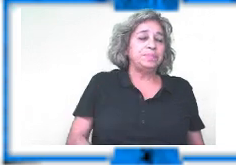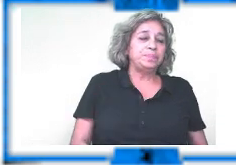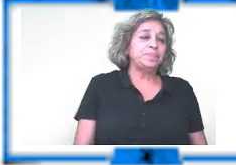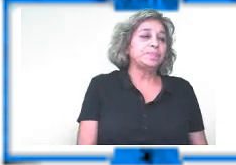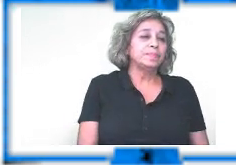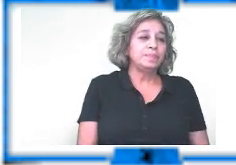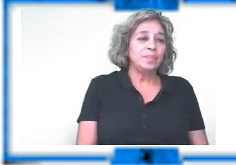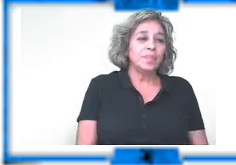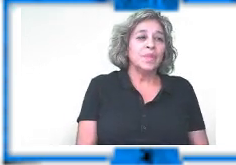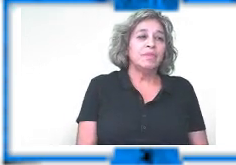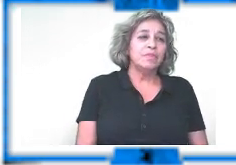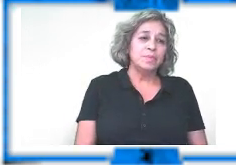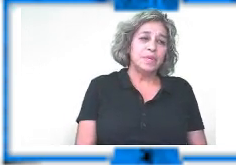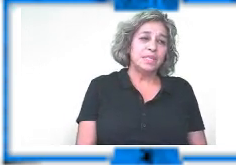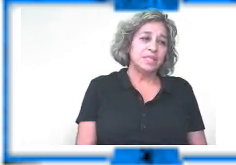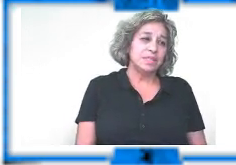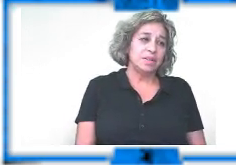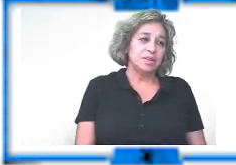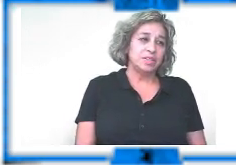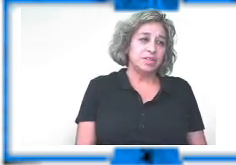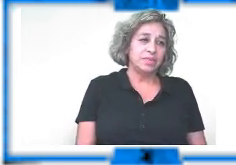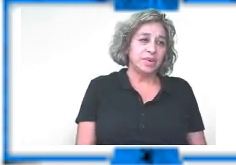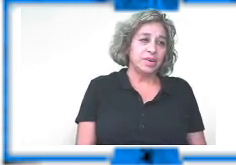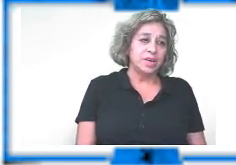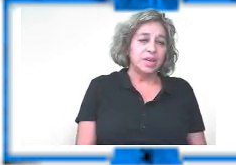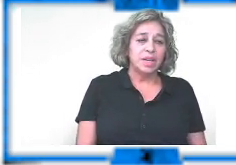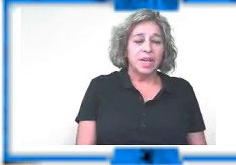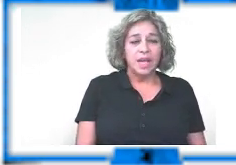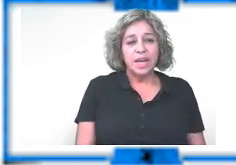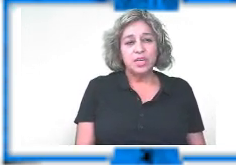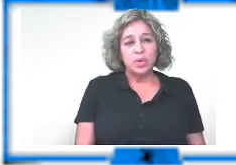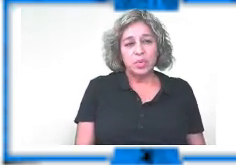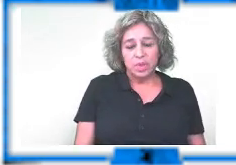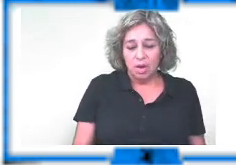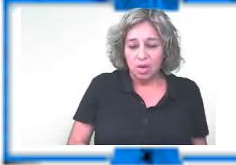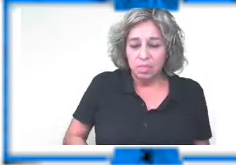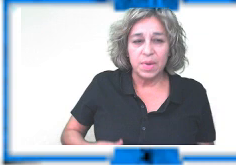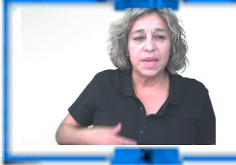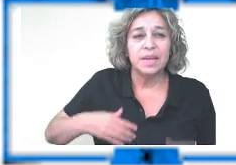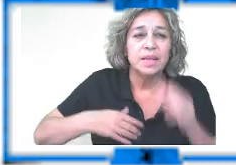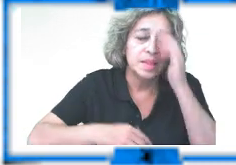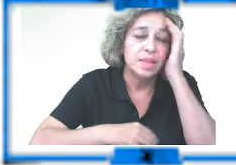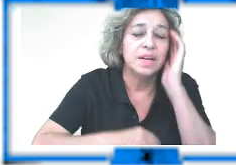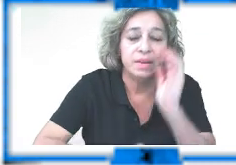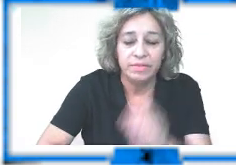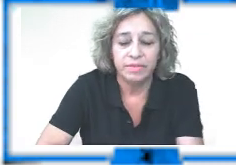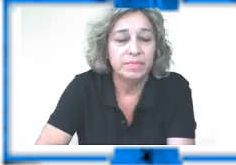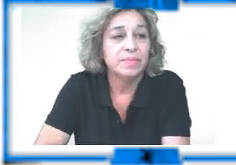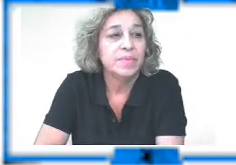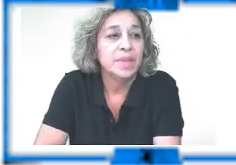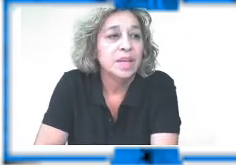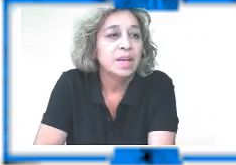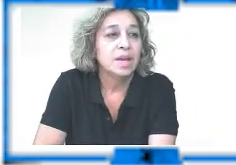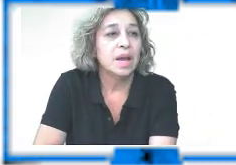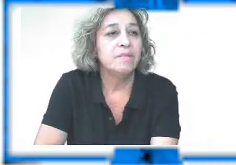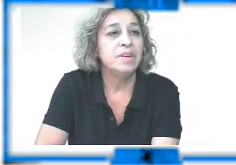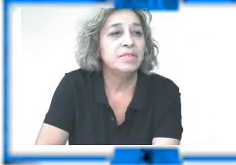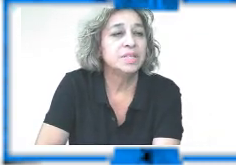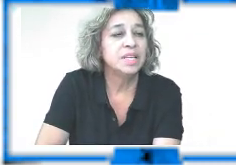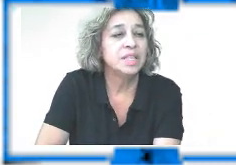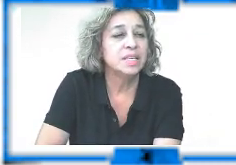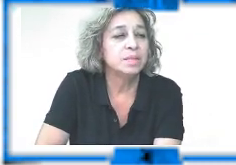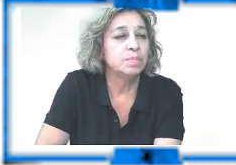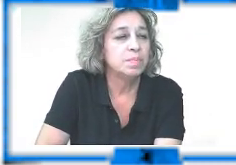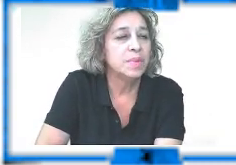support from this year. And I do it with all my the love. I've